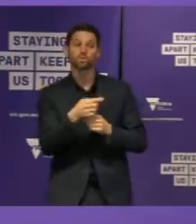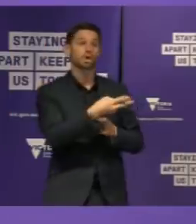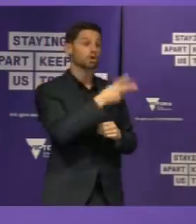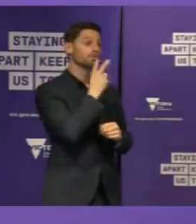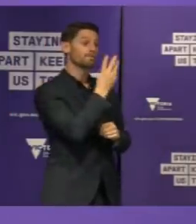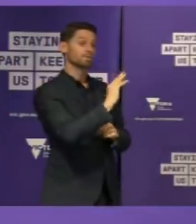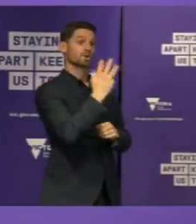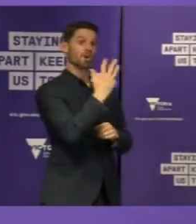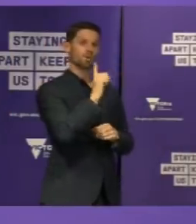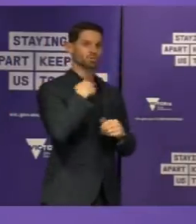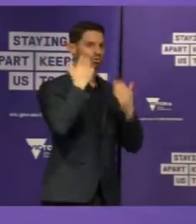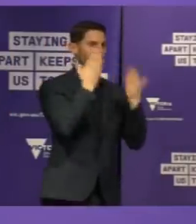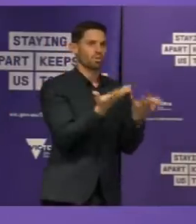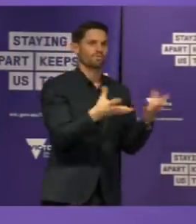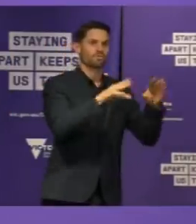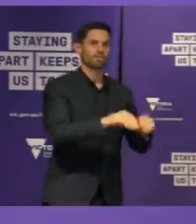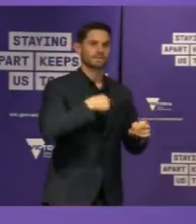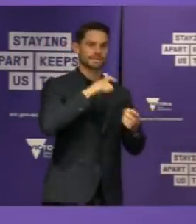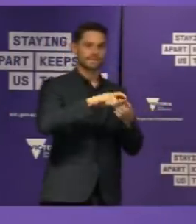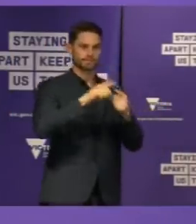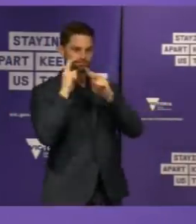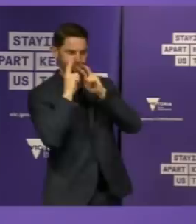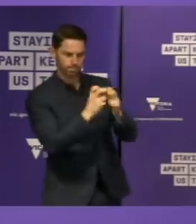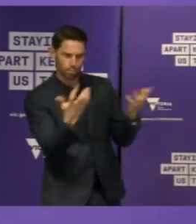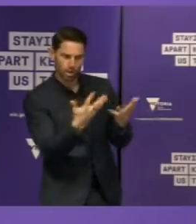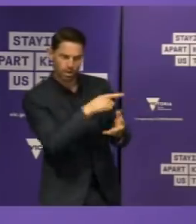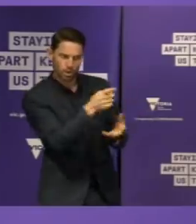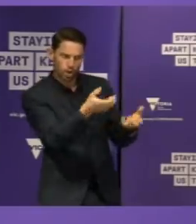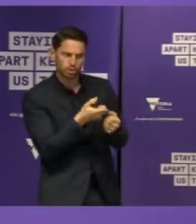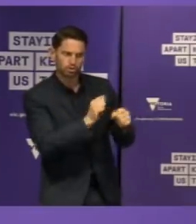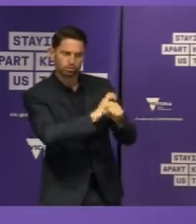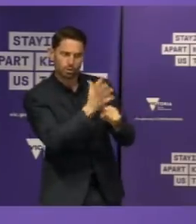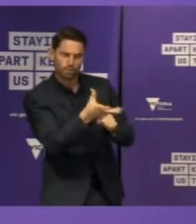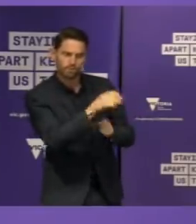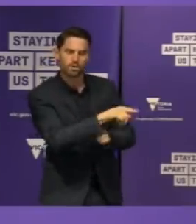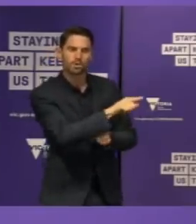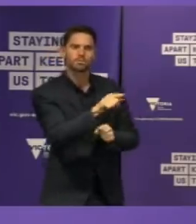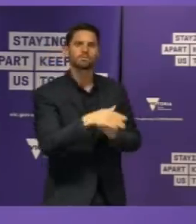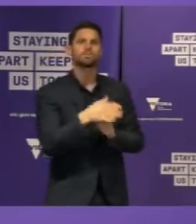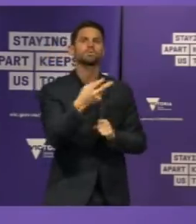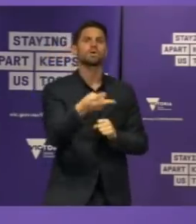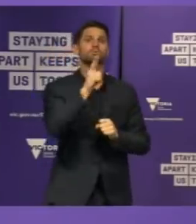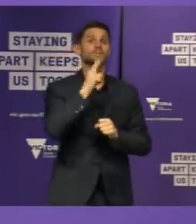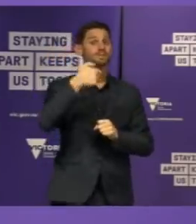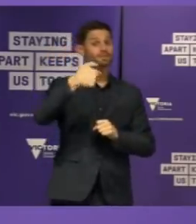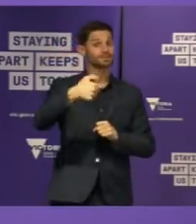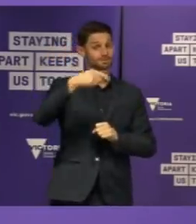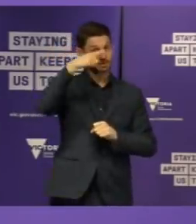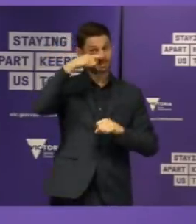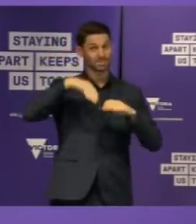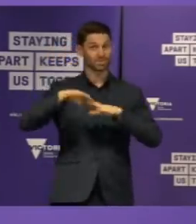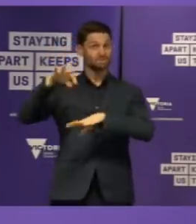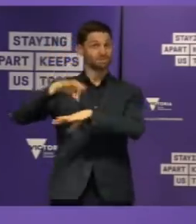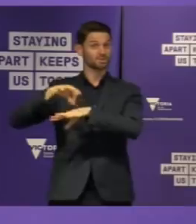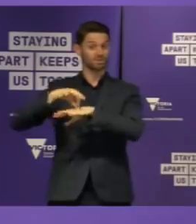under investigation by our public health team. There are 206 Victorians in hospital. 41